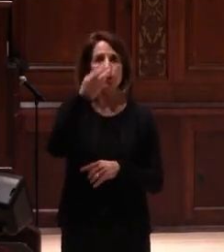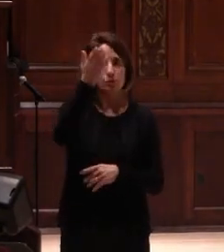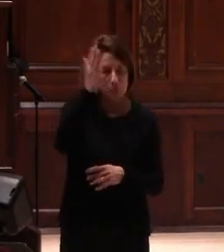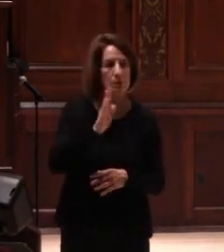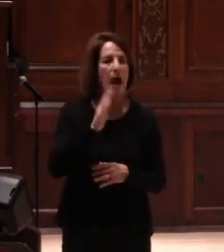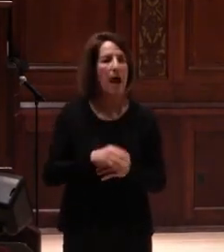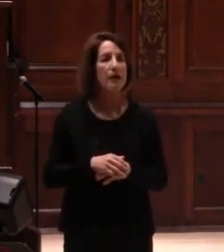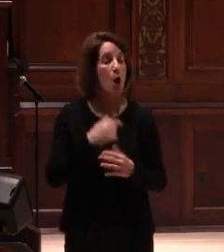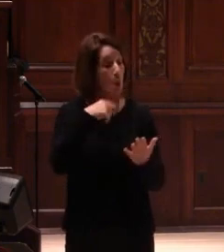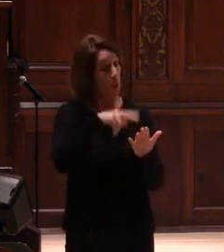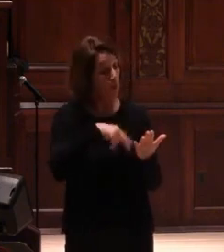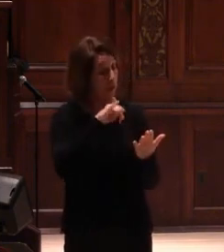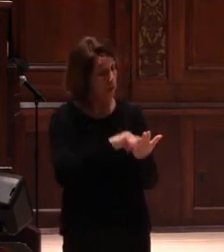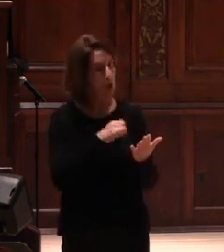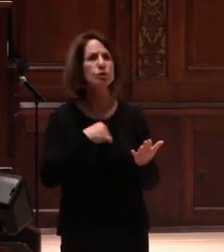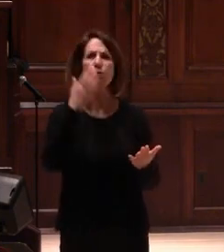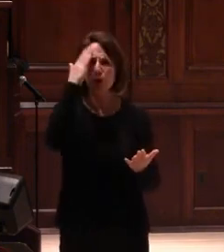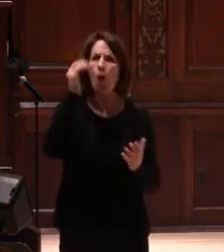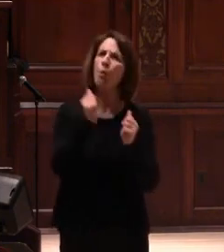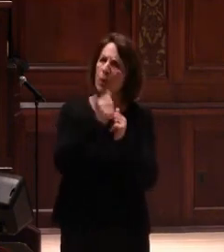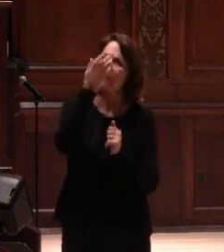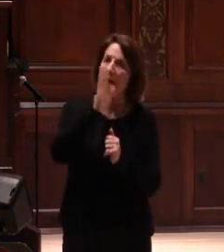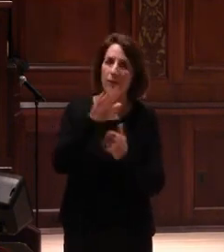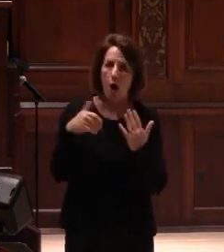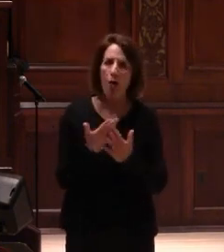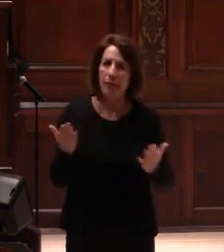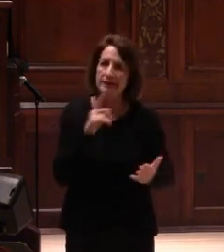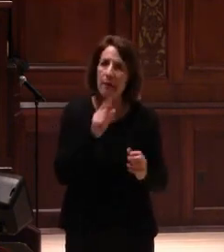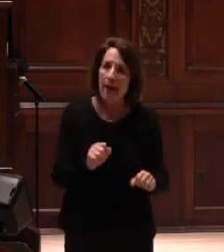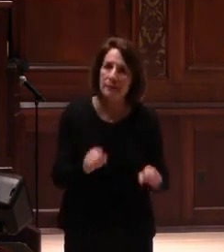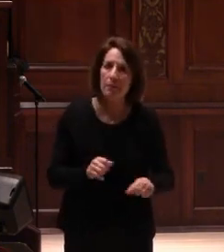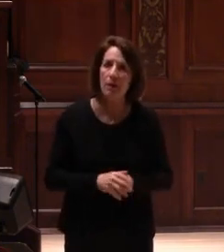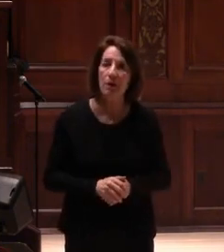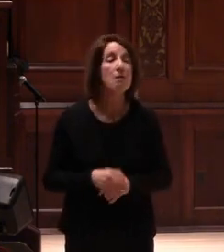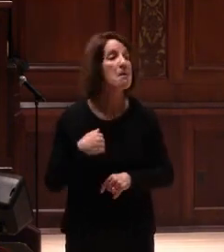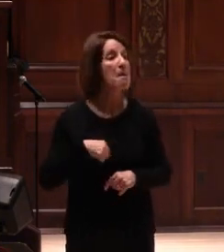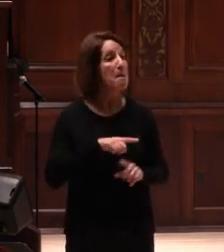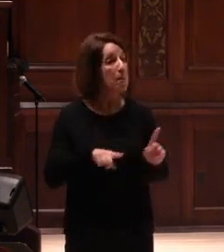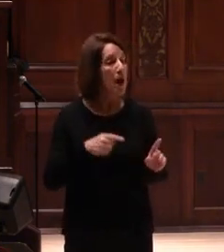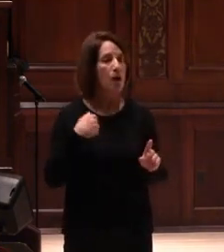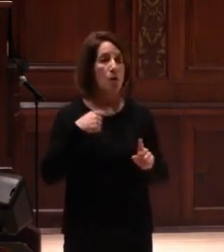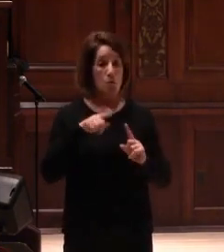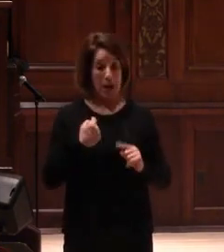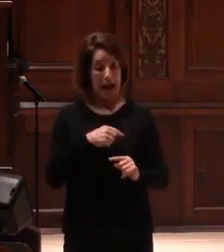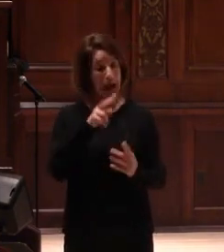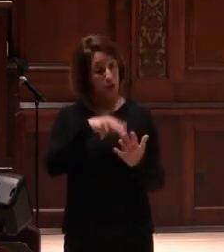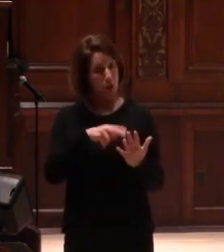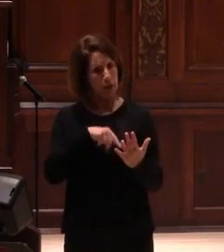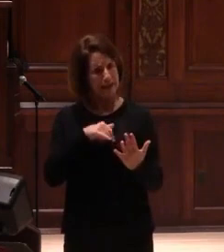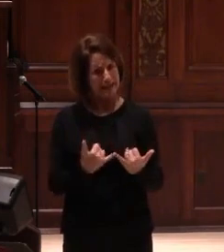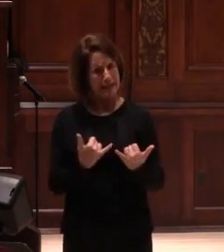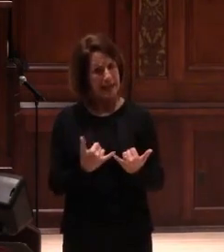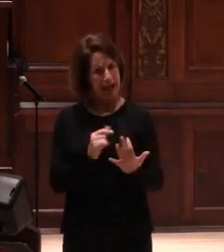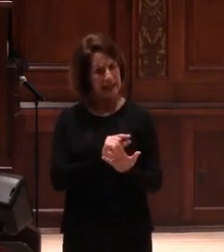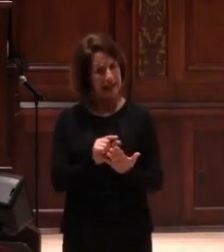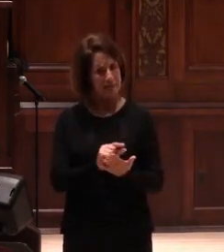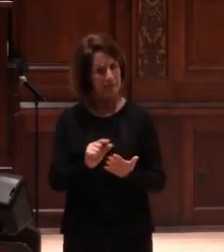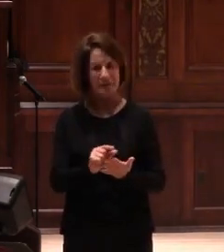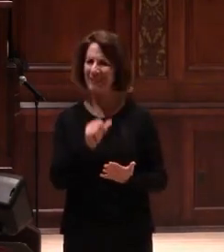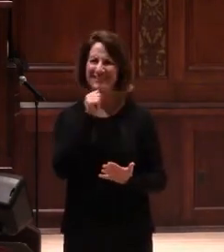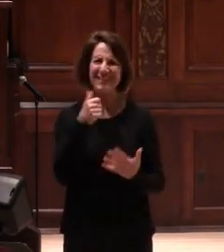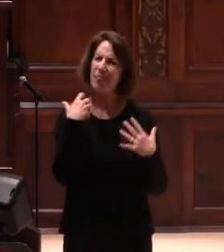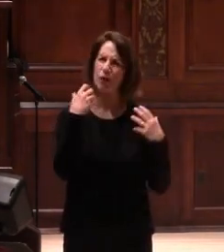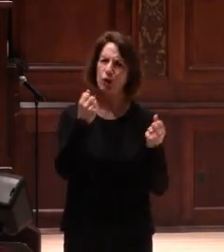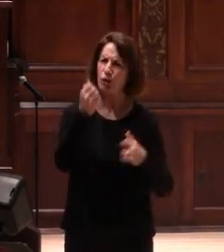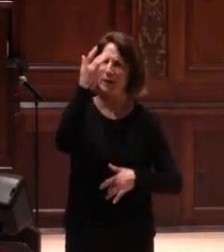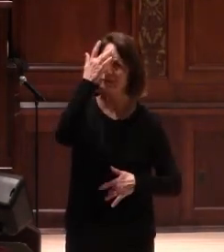really know that with God, all things are possible. But when I read today's passage from Matthew, it's really not the curing of diseases